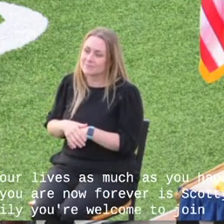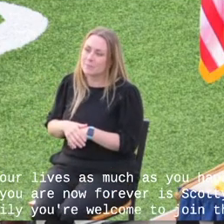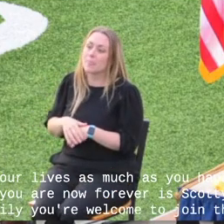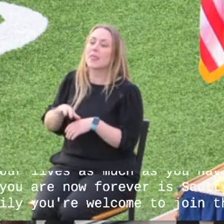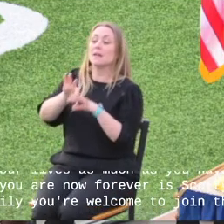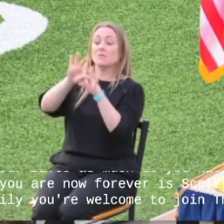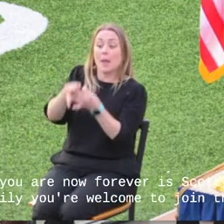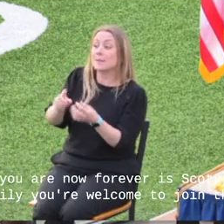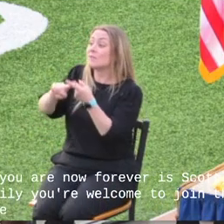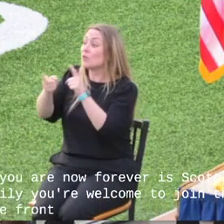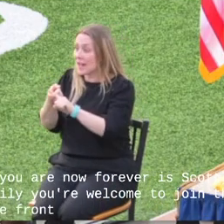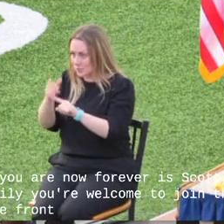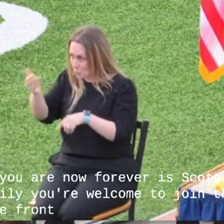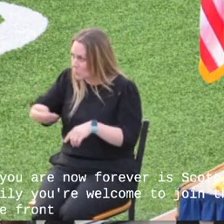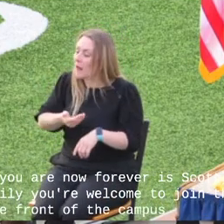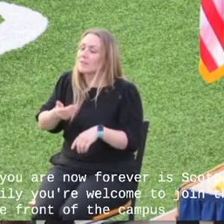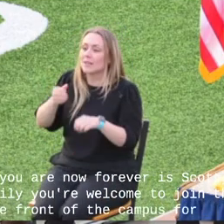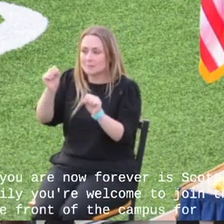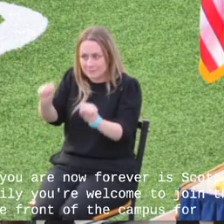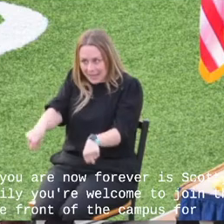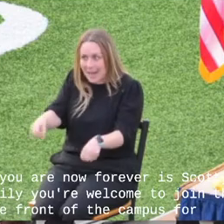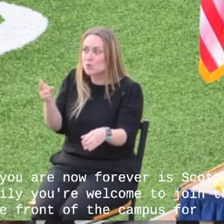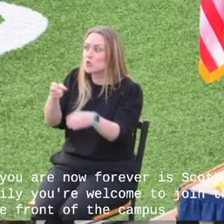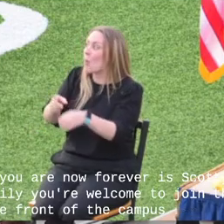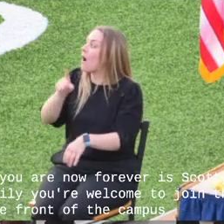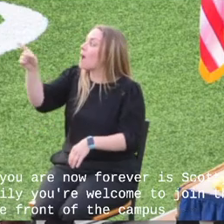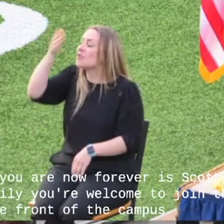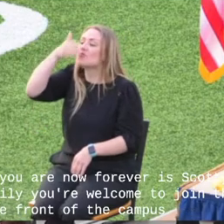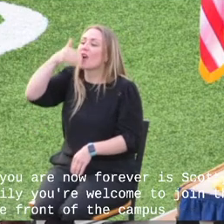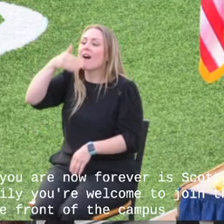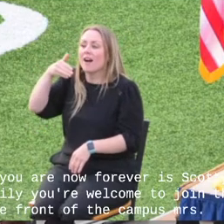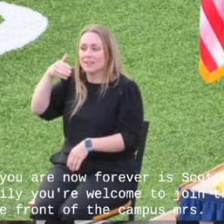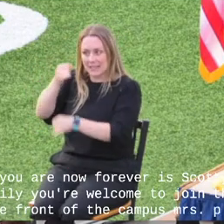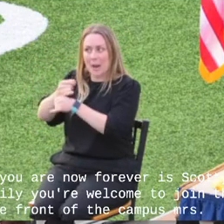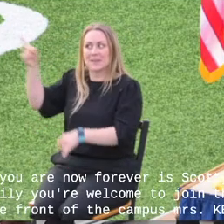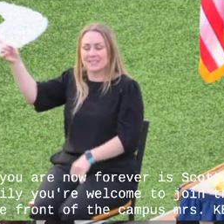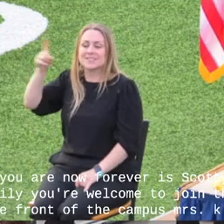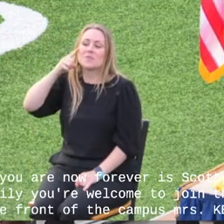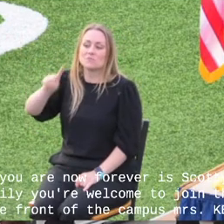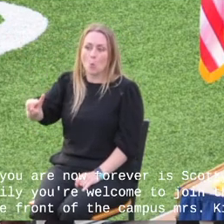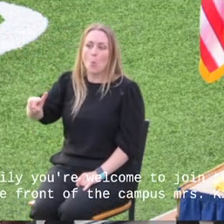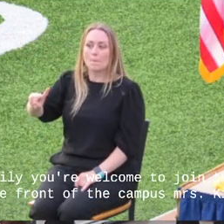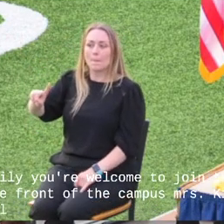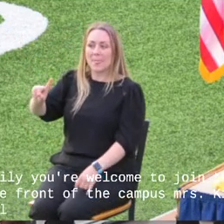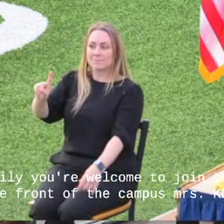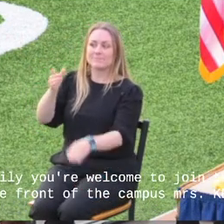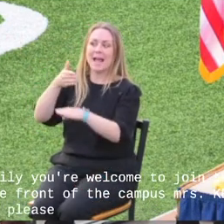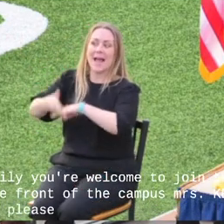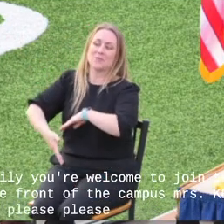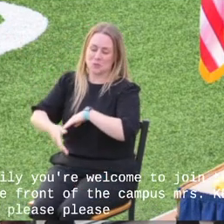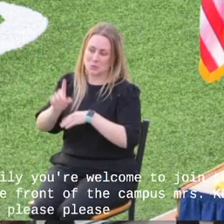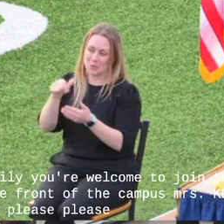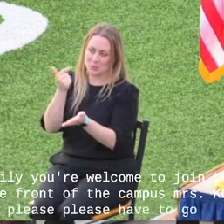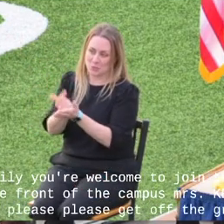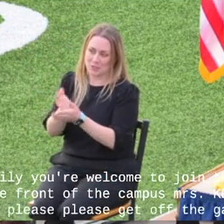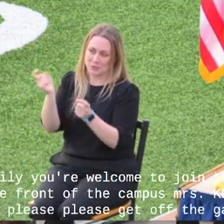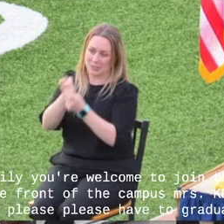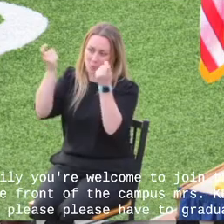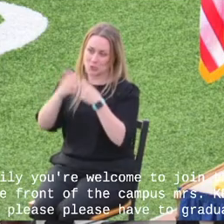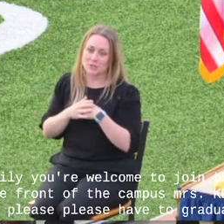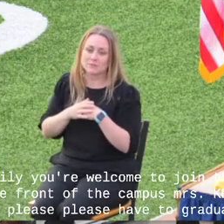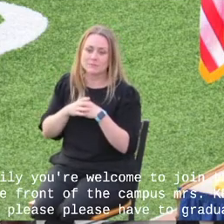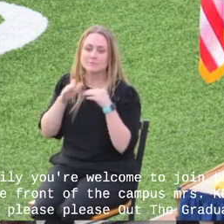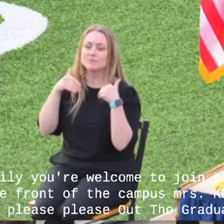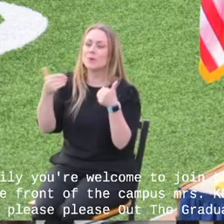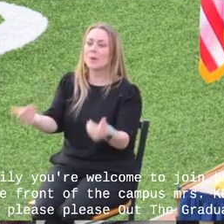the graduates on the front of the campus for a reception. Mrs. Kibbe and Dr. Engmeyer, please lead out the graduates.